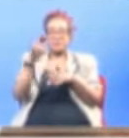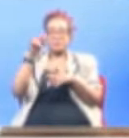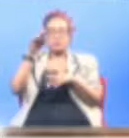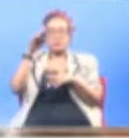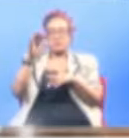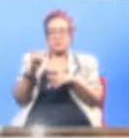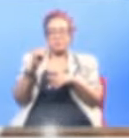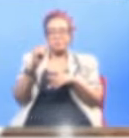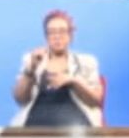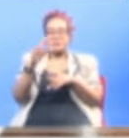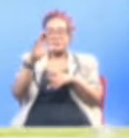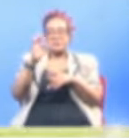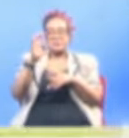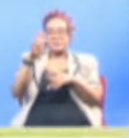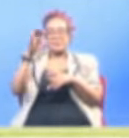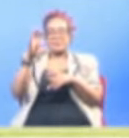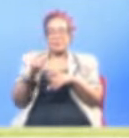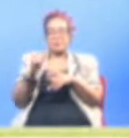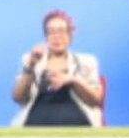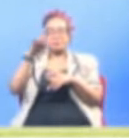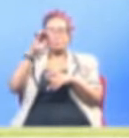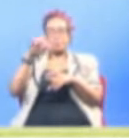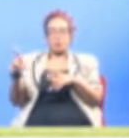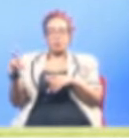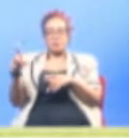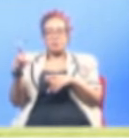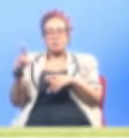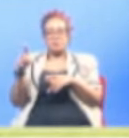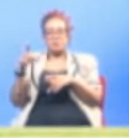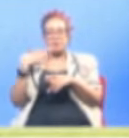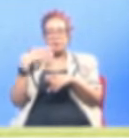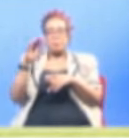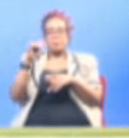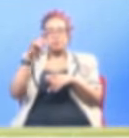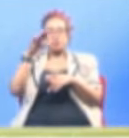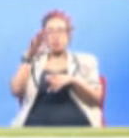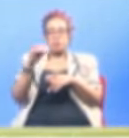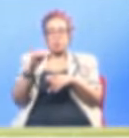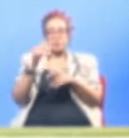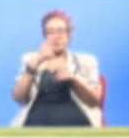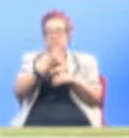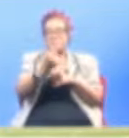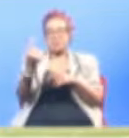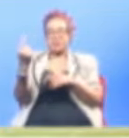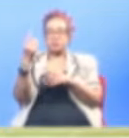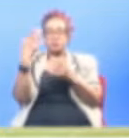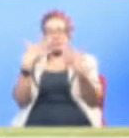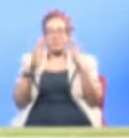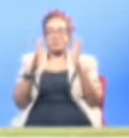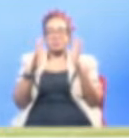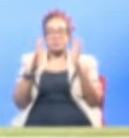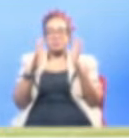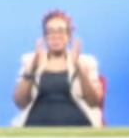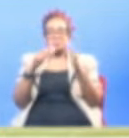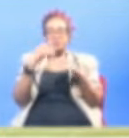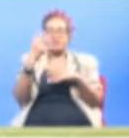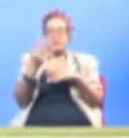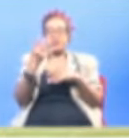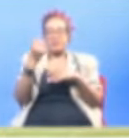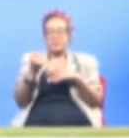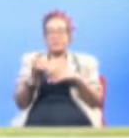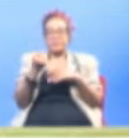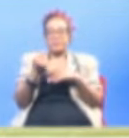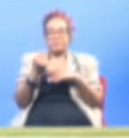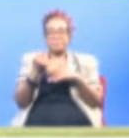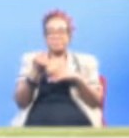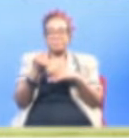Priscilla Ndiangui, and Paul Kiango and Gilbert Mutulu each scored 44 points to finish fourth and fifth respectively. The venue